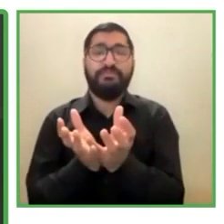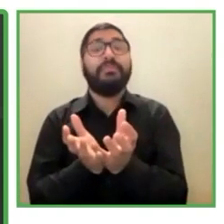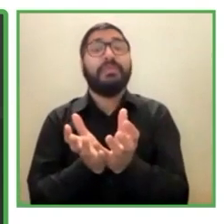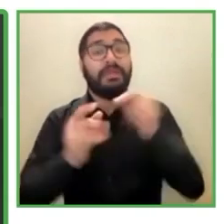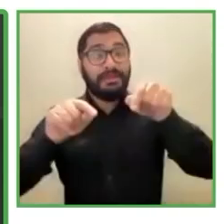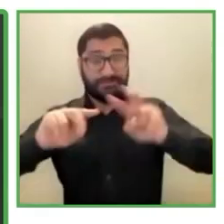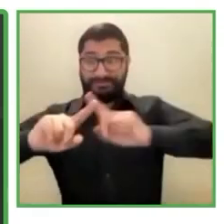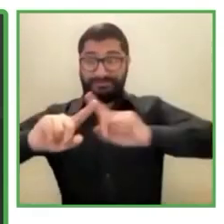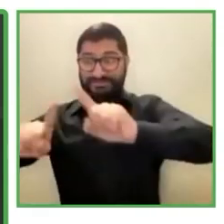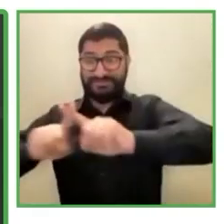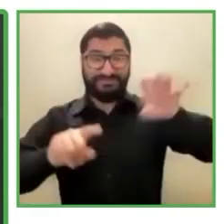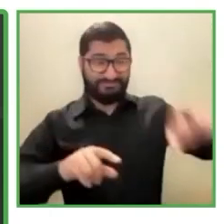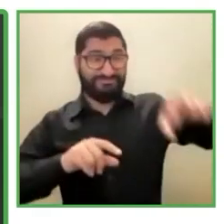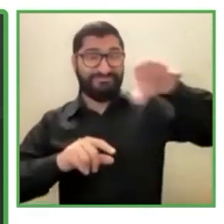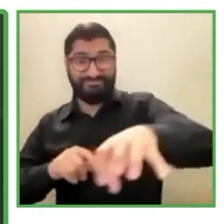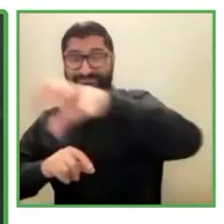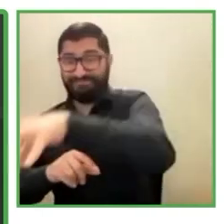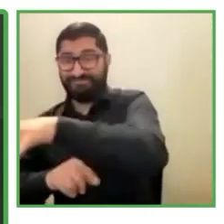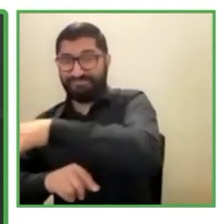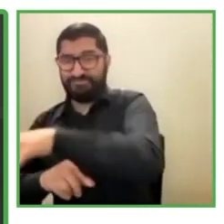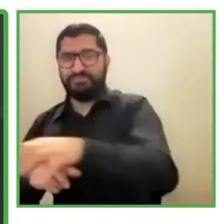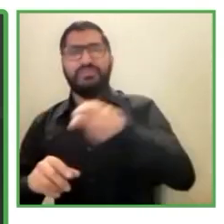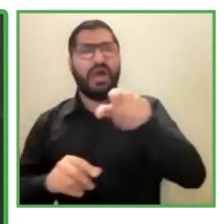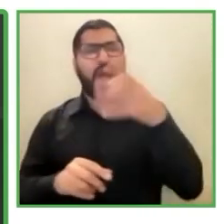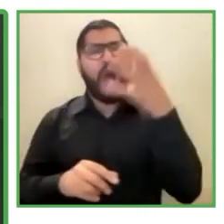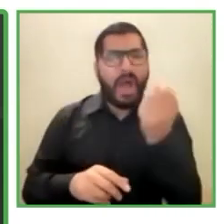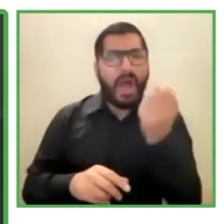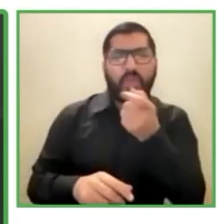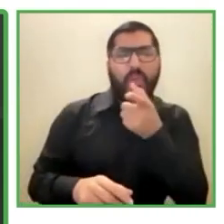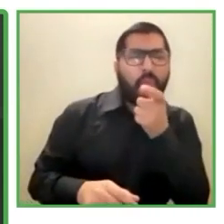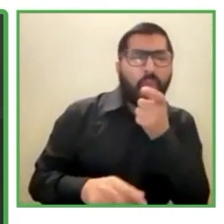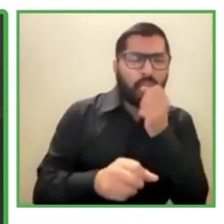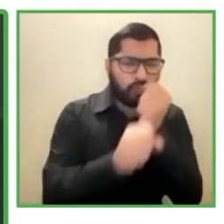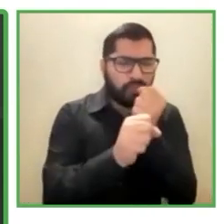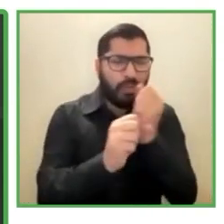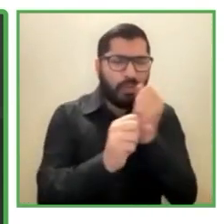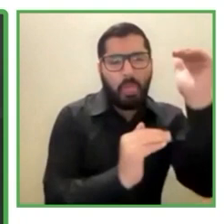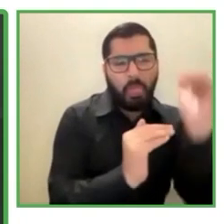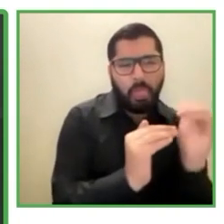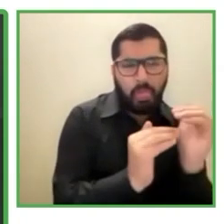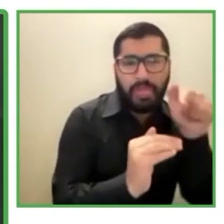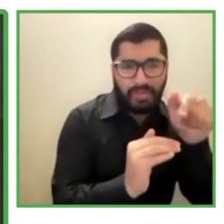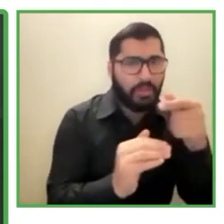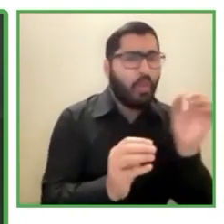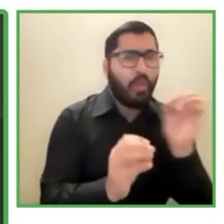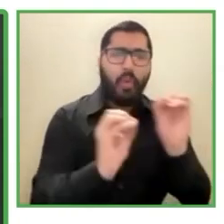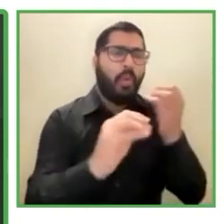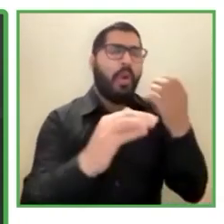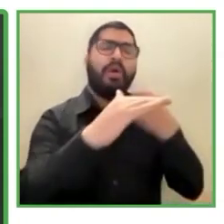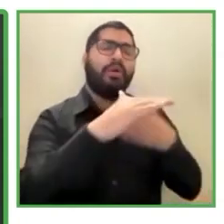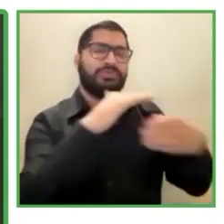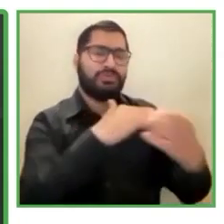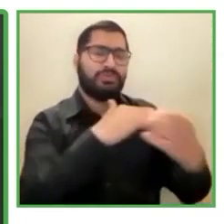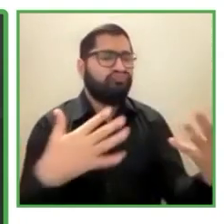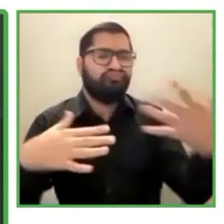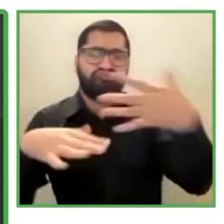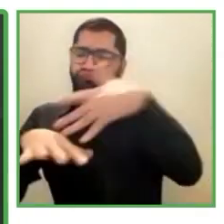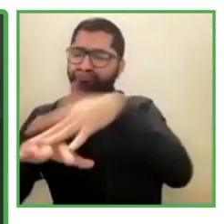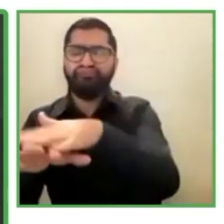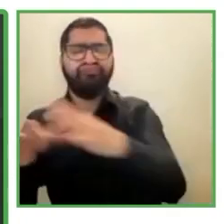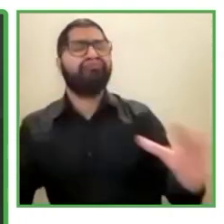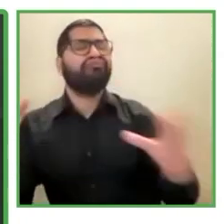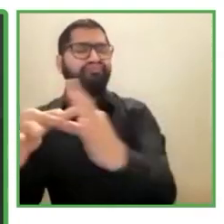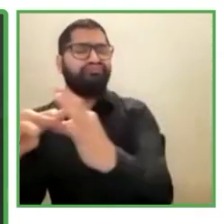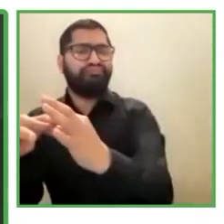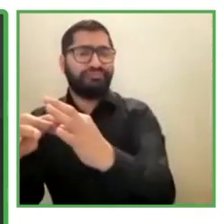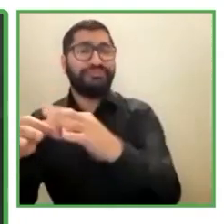are behind in productivity, that don't have access to integration and the international